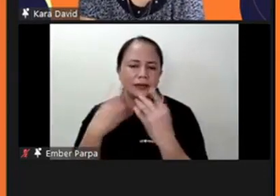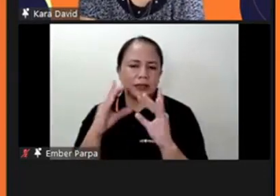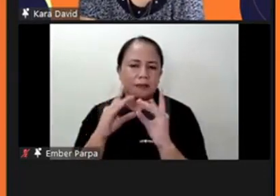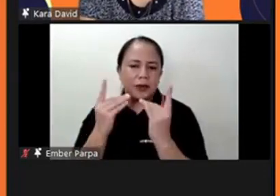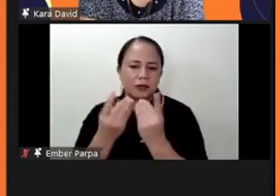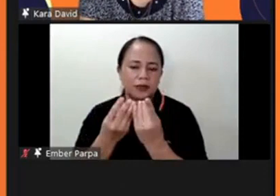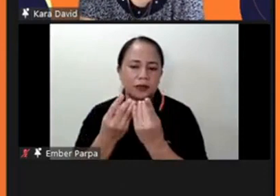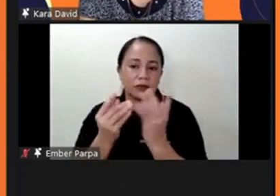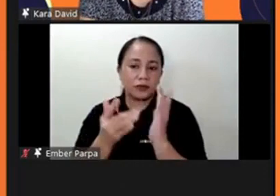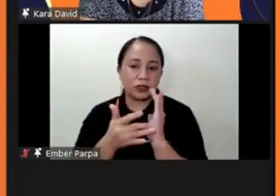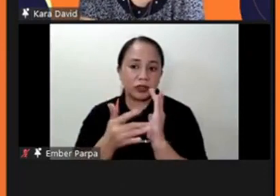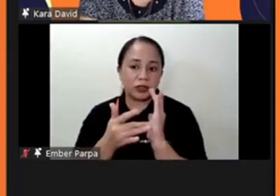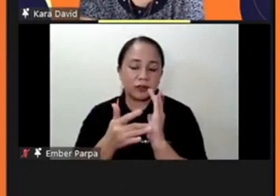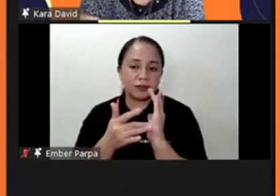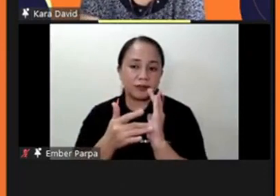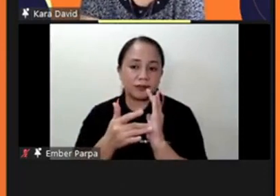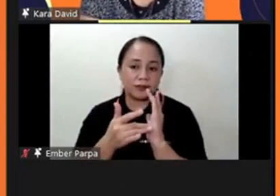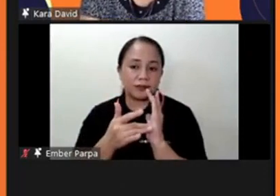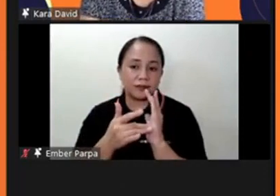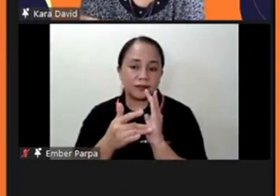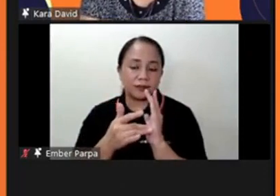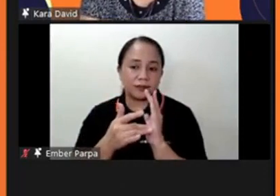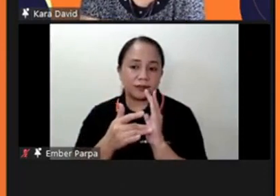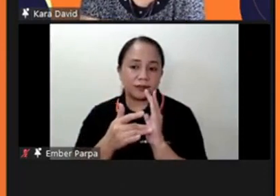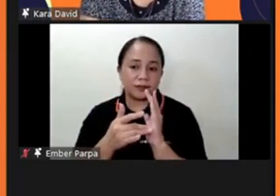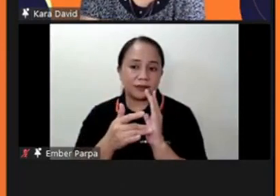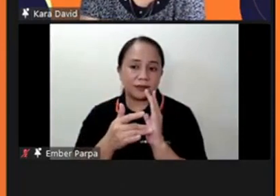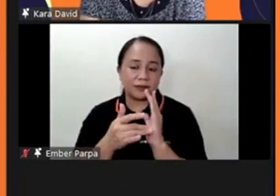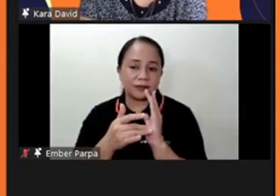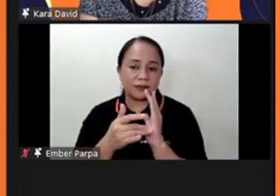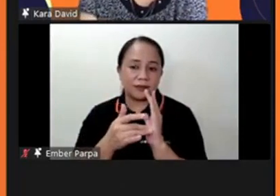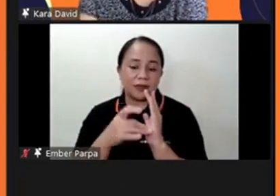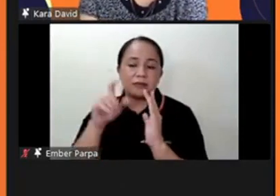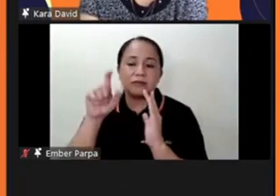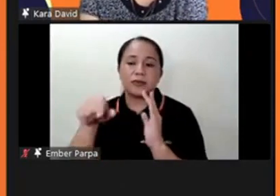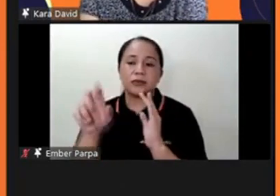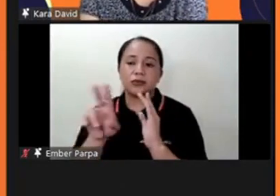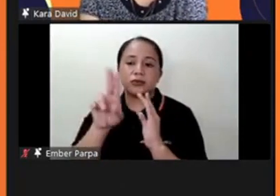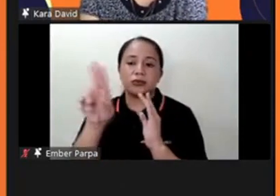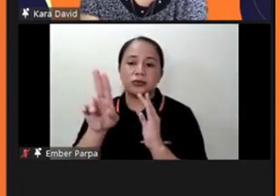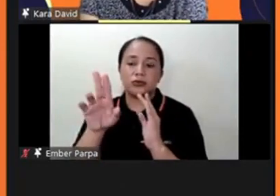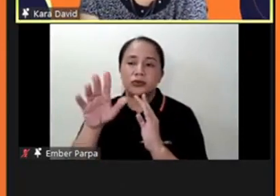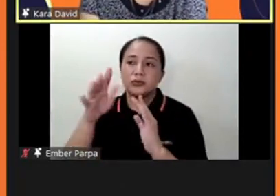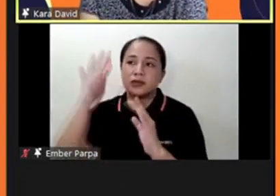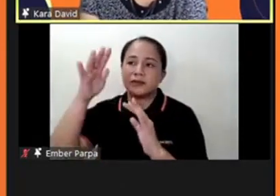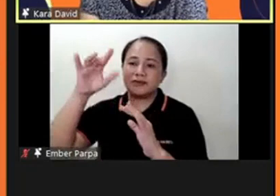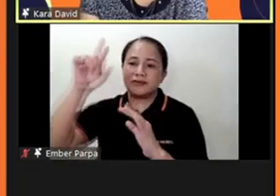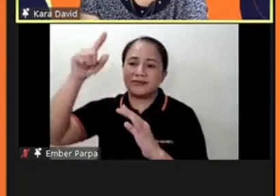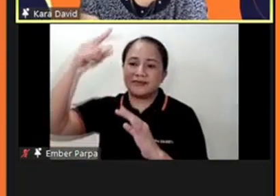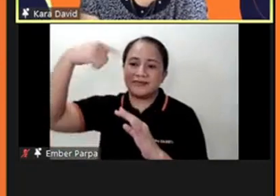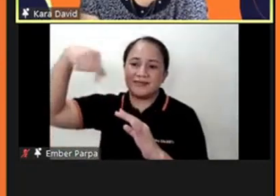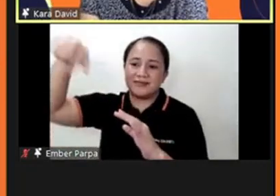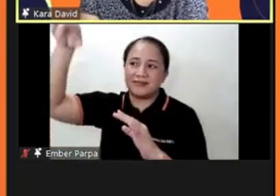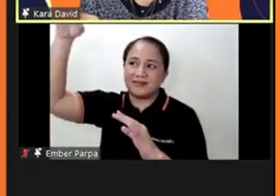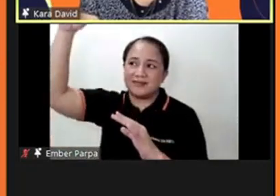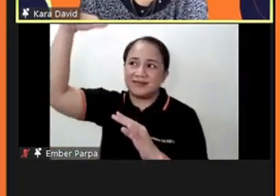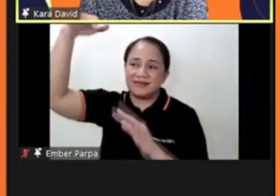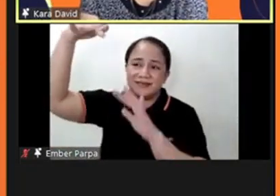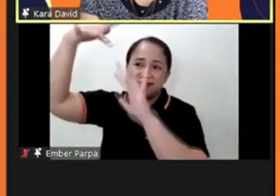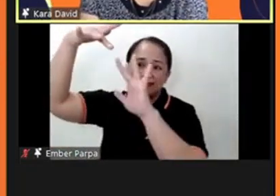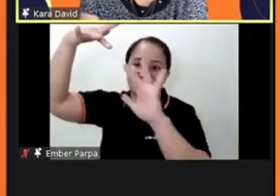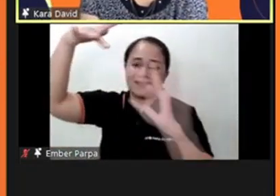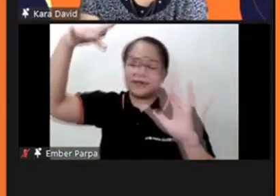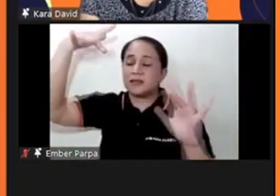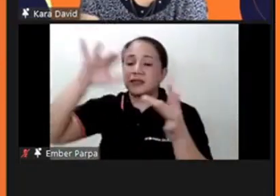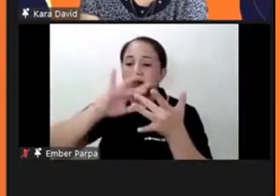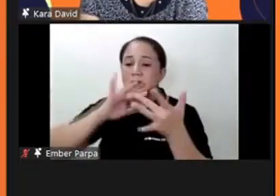of Technology, dapat magagamit na ng satellite para na may internet